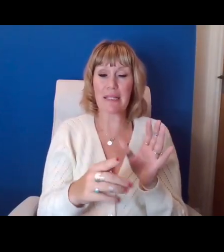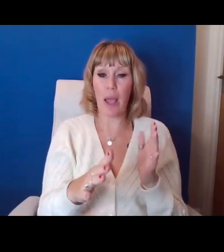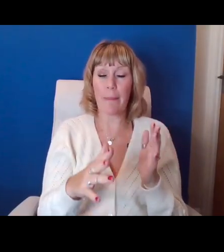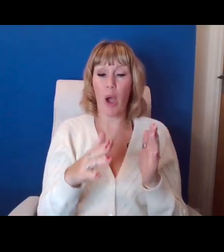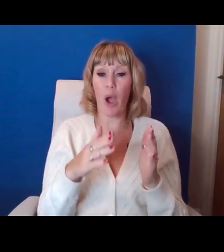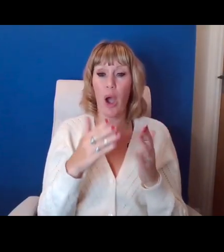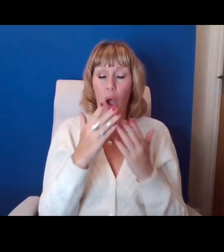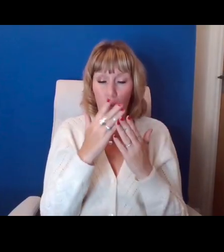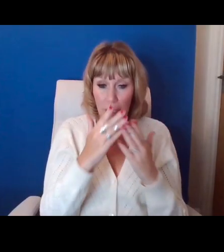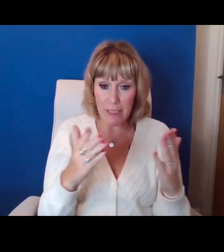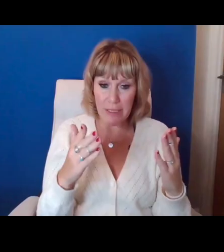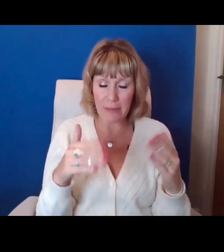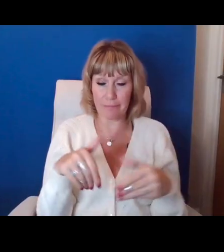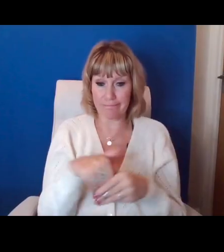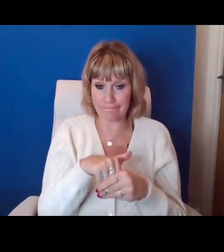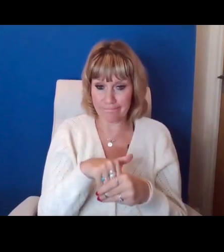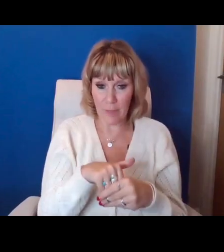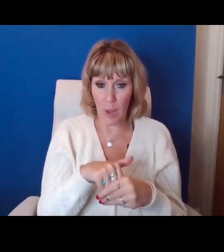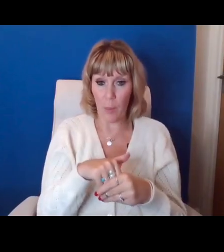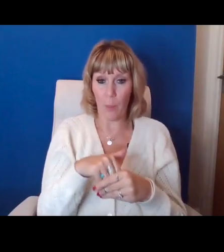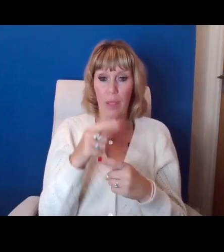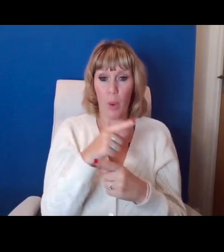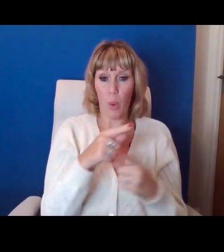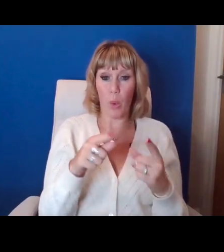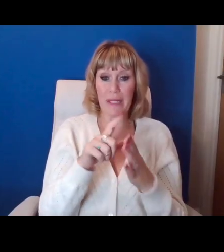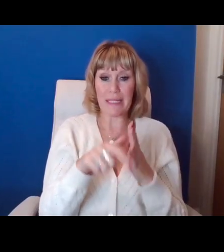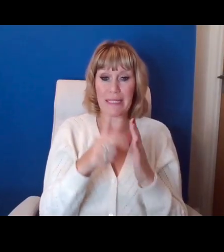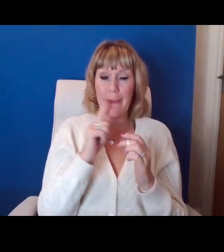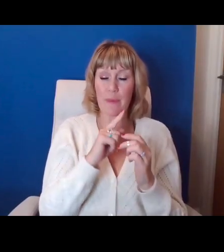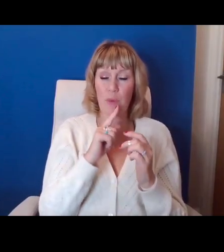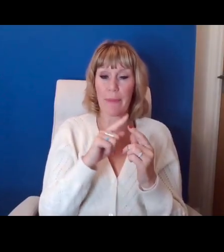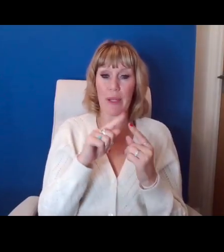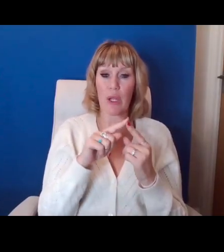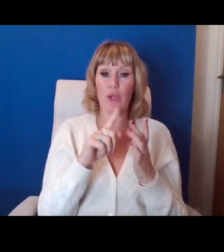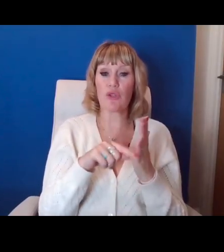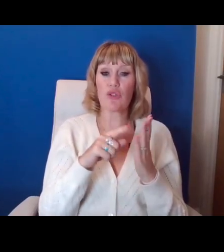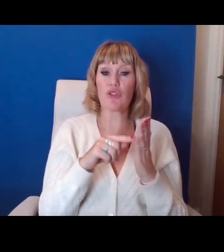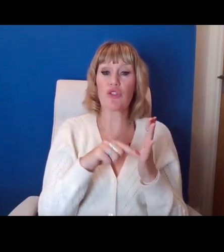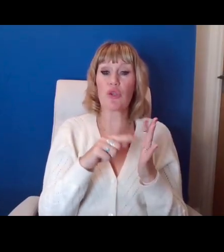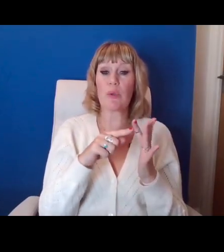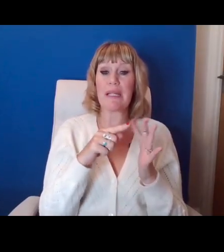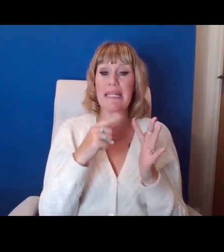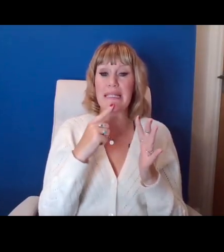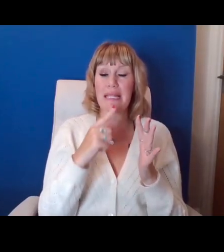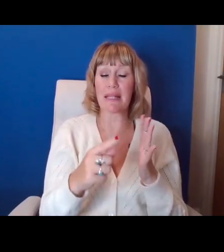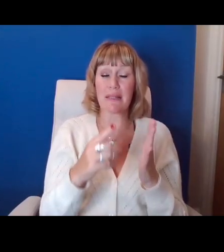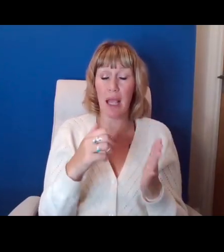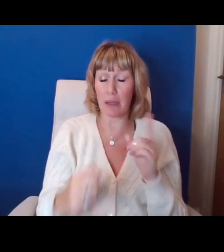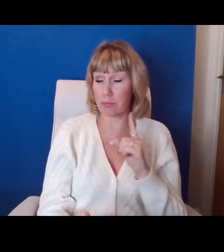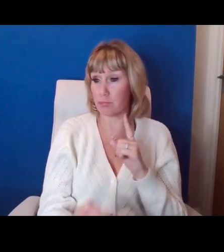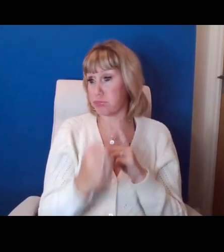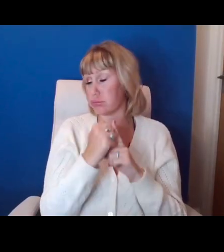incredible disabled women. Um, Julie says it's a very striking show